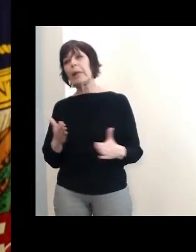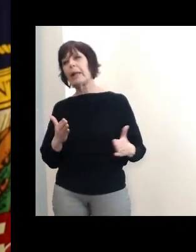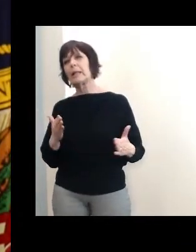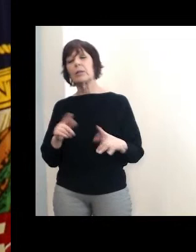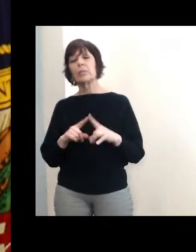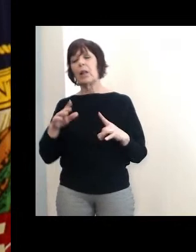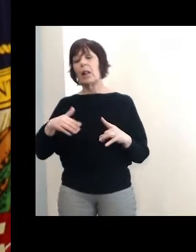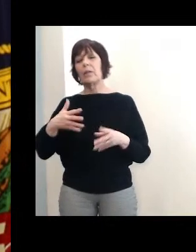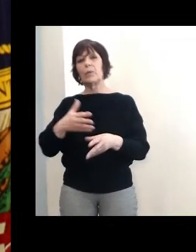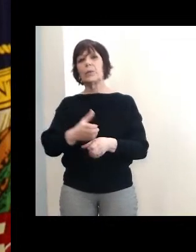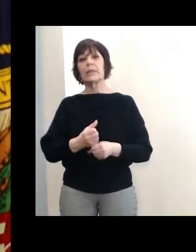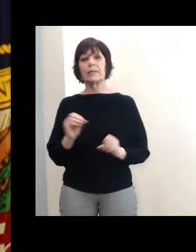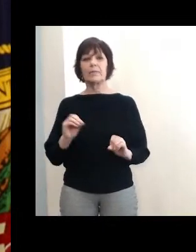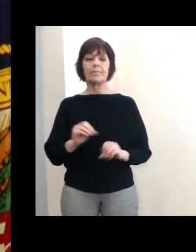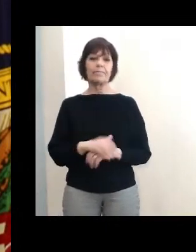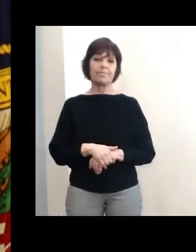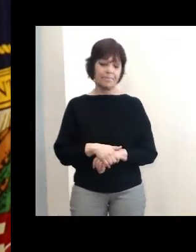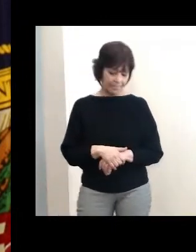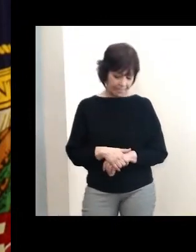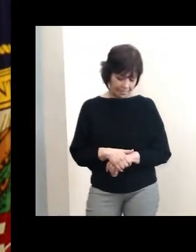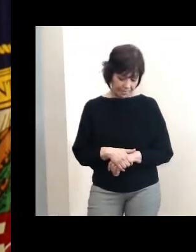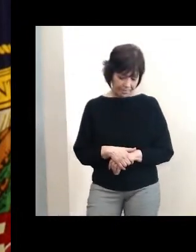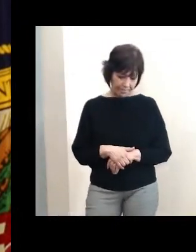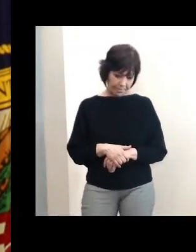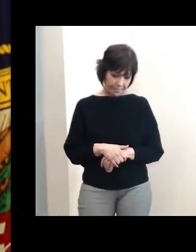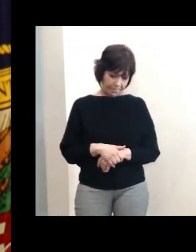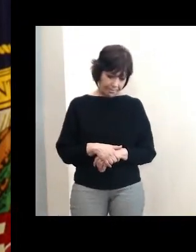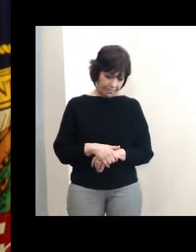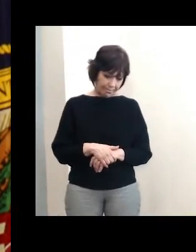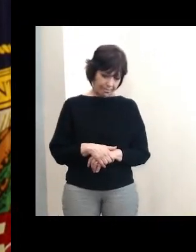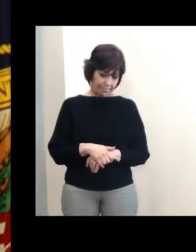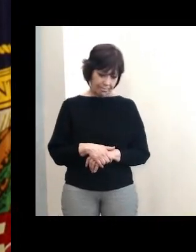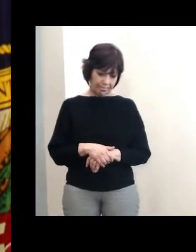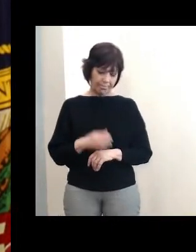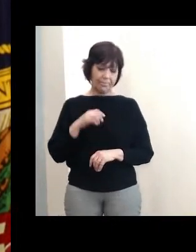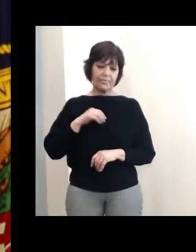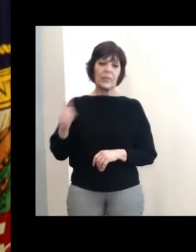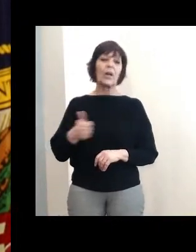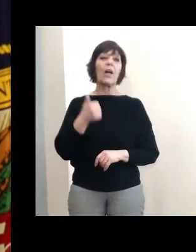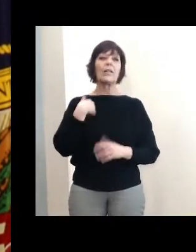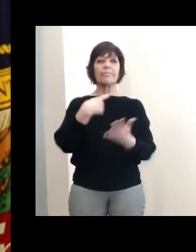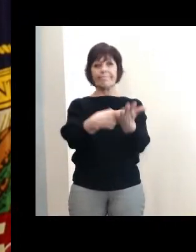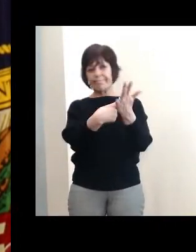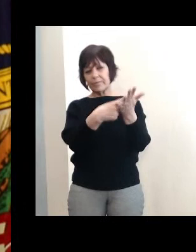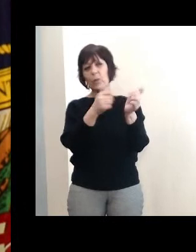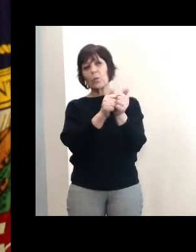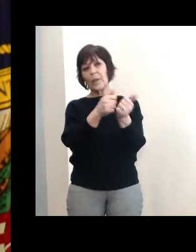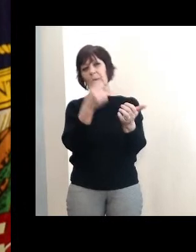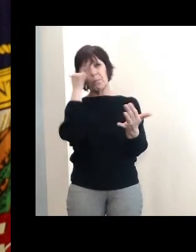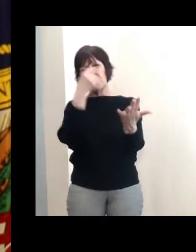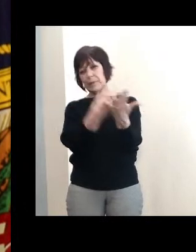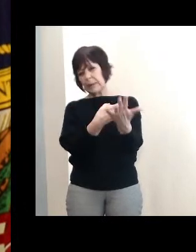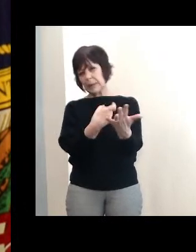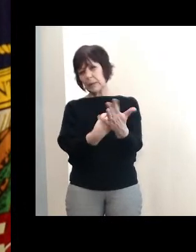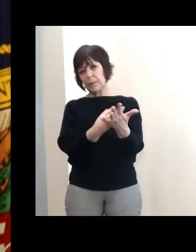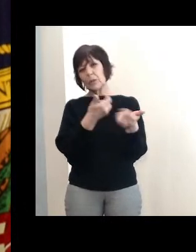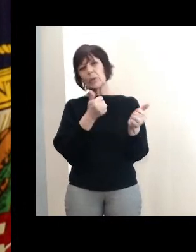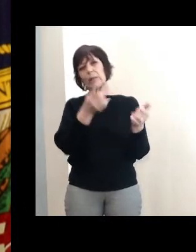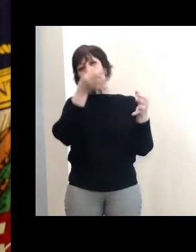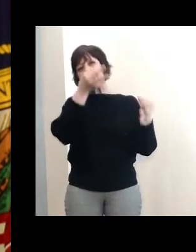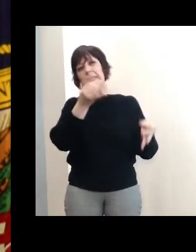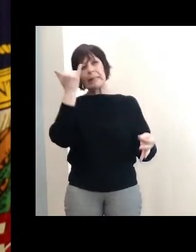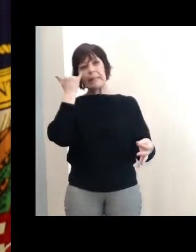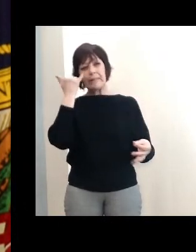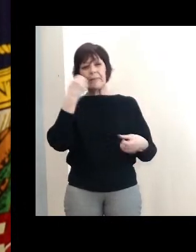we haven't received anything. And I have, and others have had talks with the Sabres. I think they're still trying to determine whether it